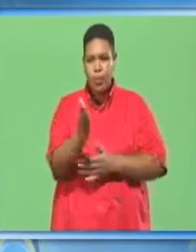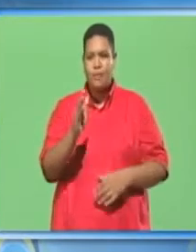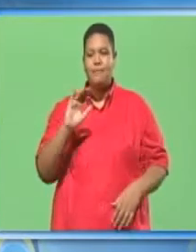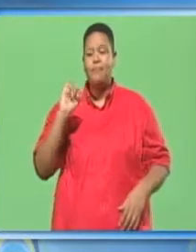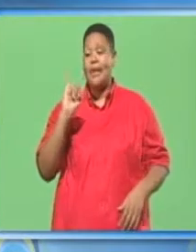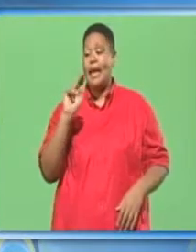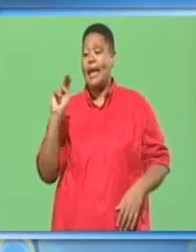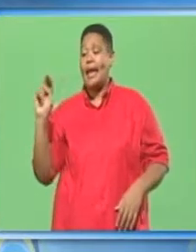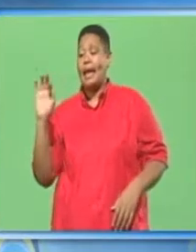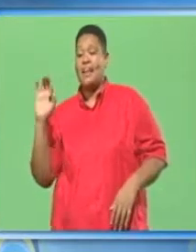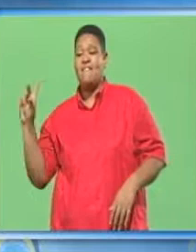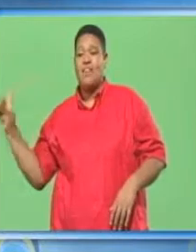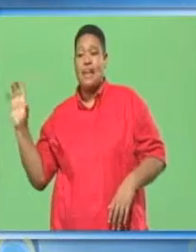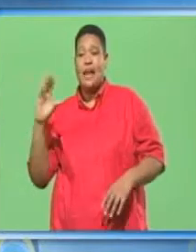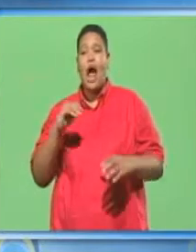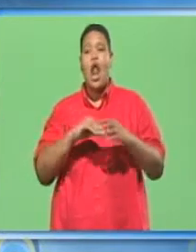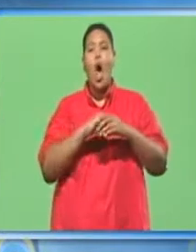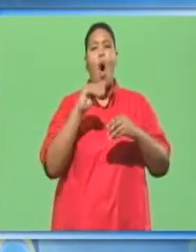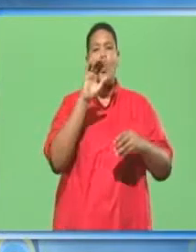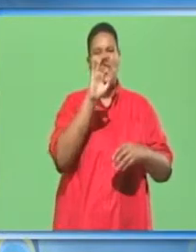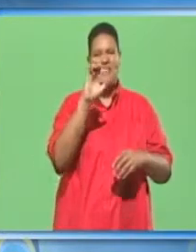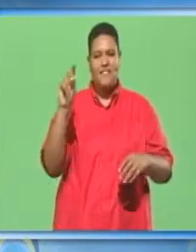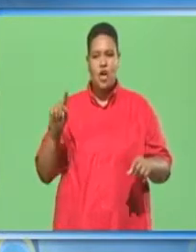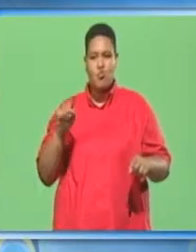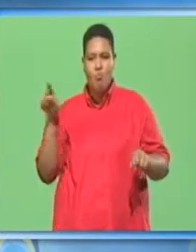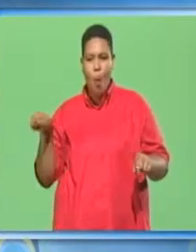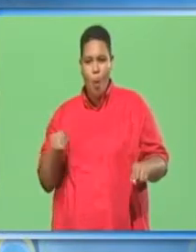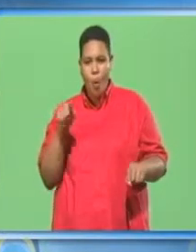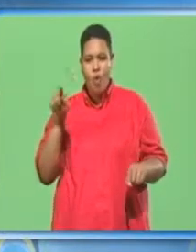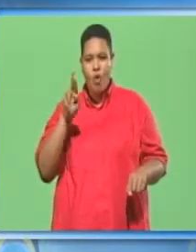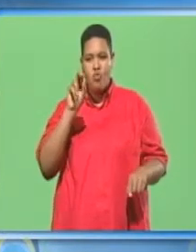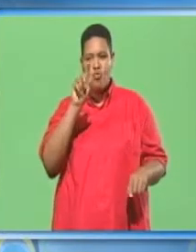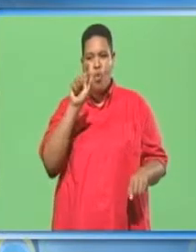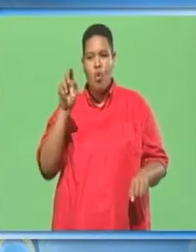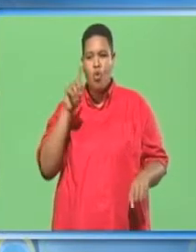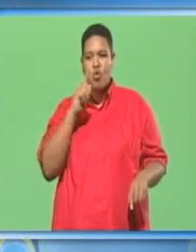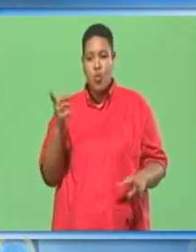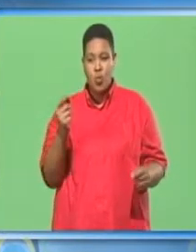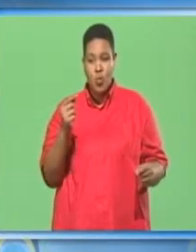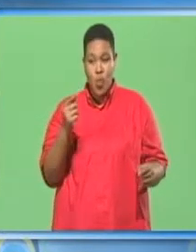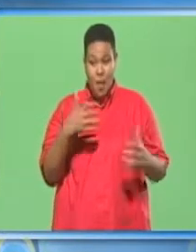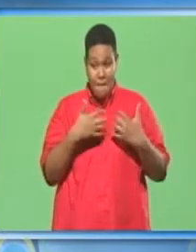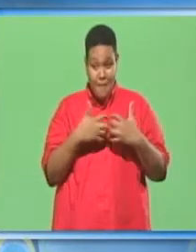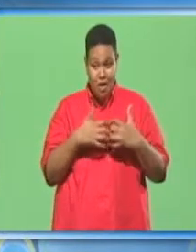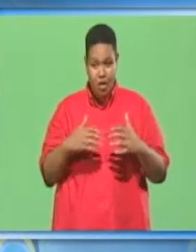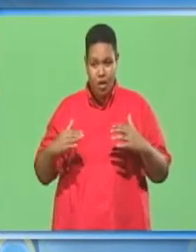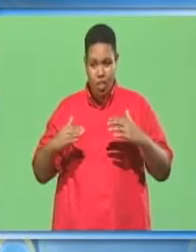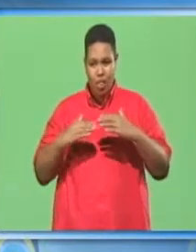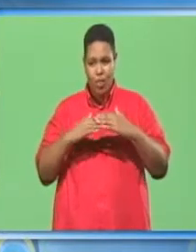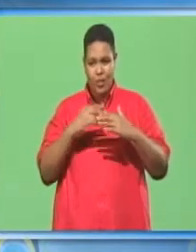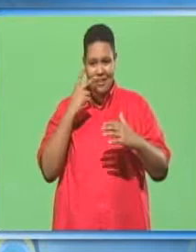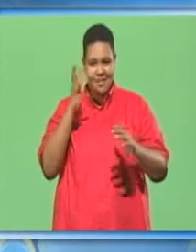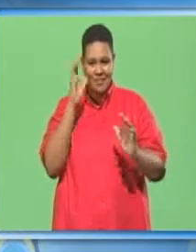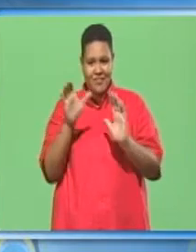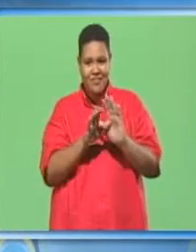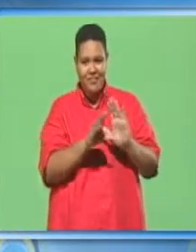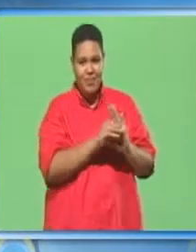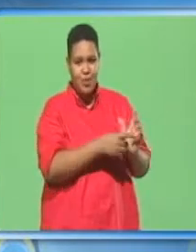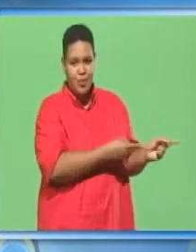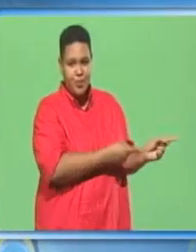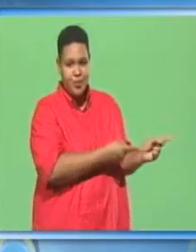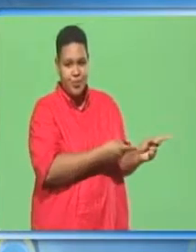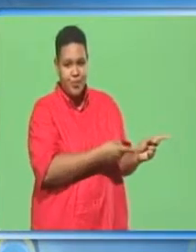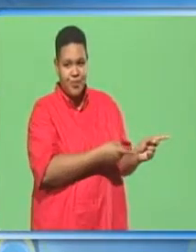In-feed and out-feed roller. The in-feed roller pulls the wood into the machine and under the cutter head, while